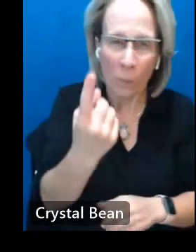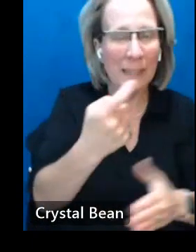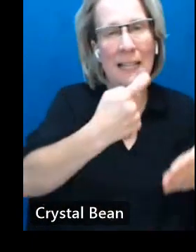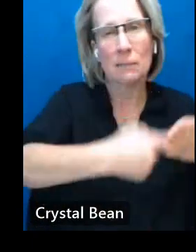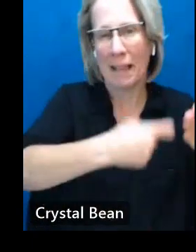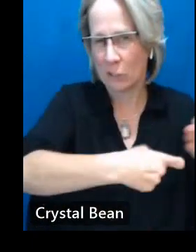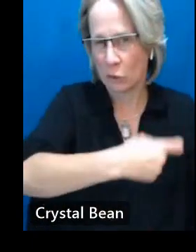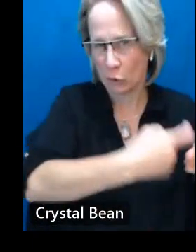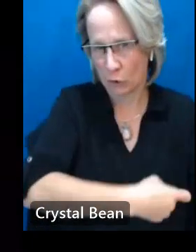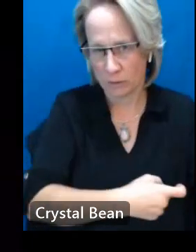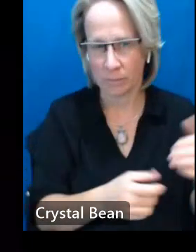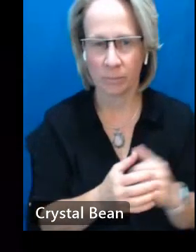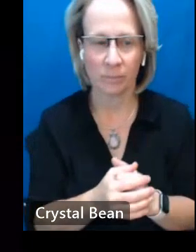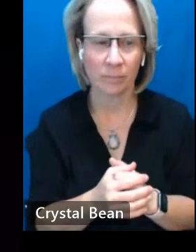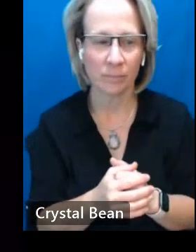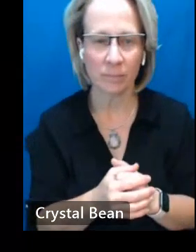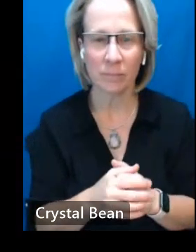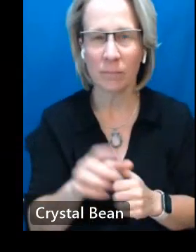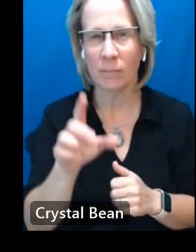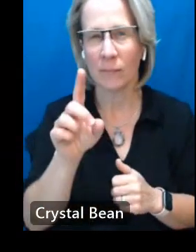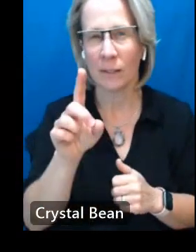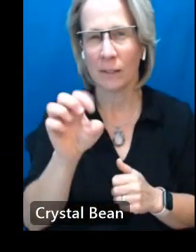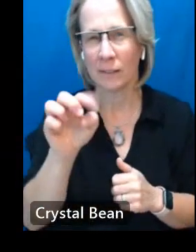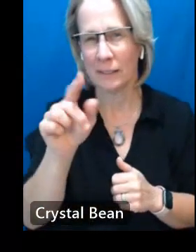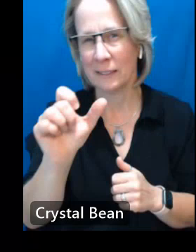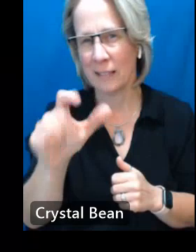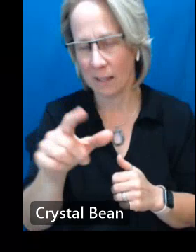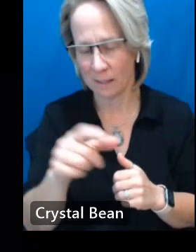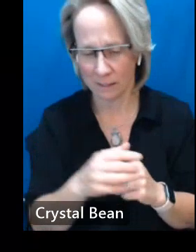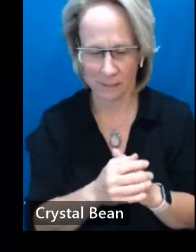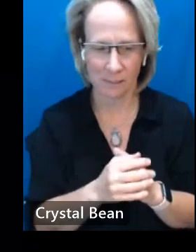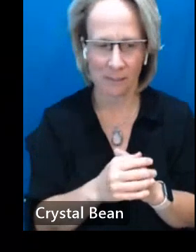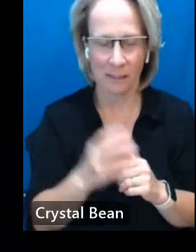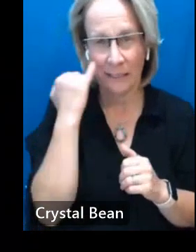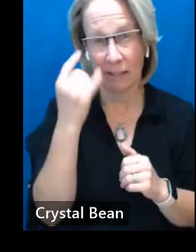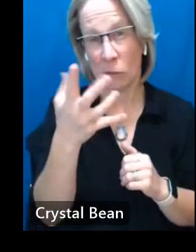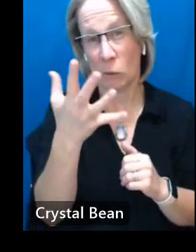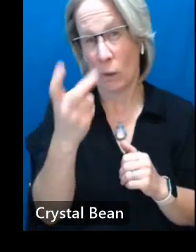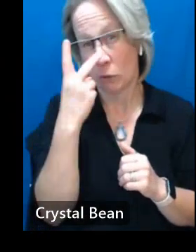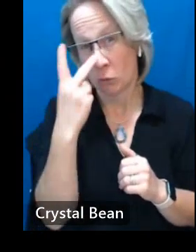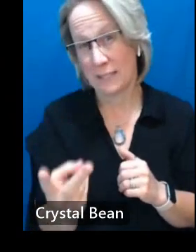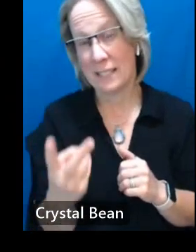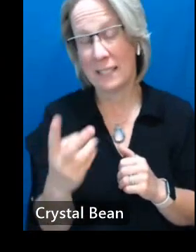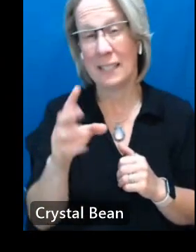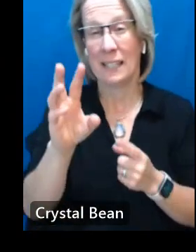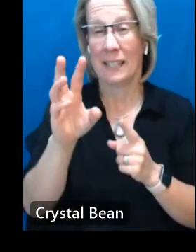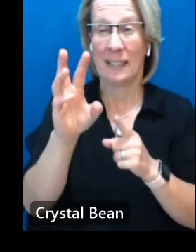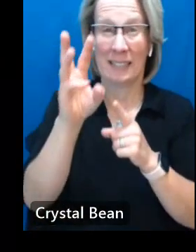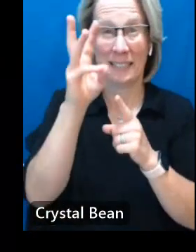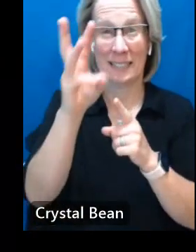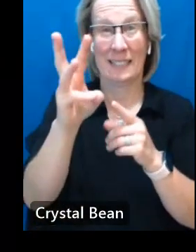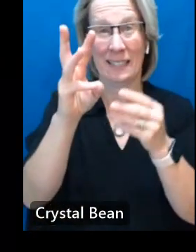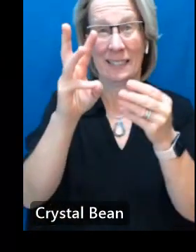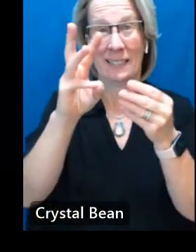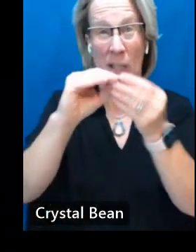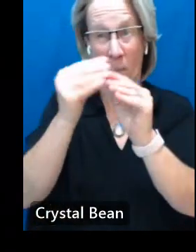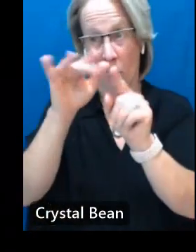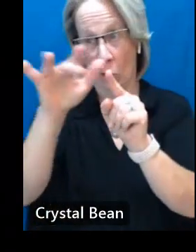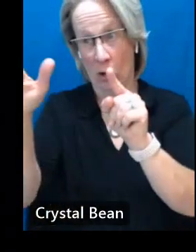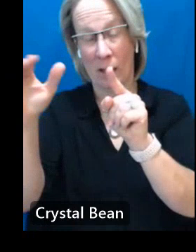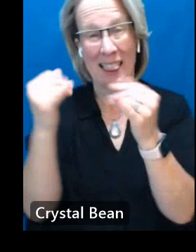Detail, this is what you want to do if you want to see those 6-digit line item expenditures. They're not